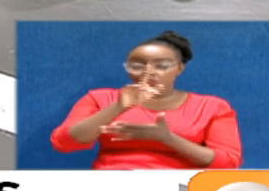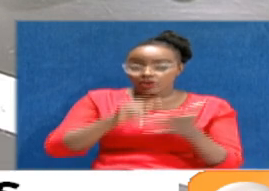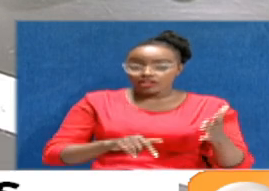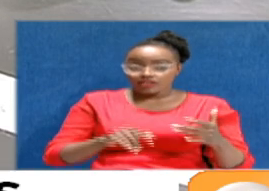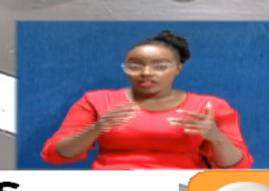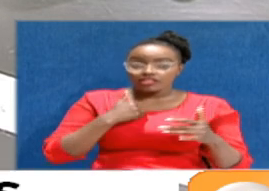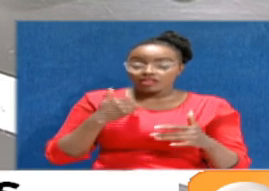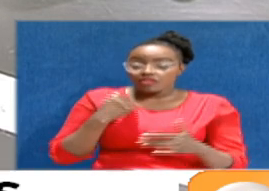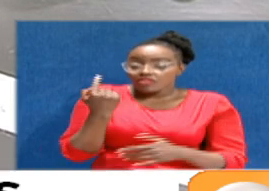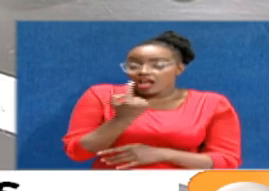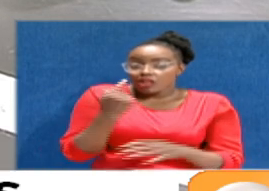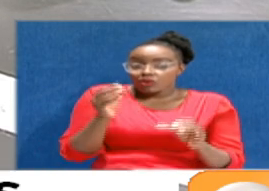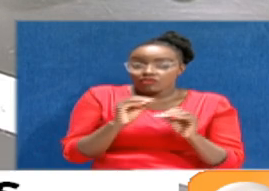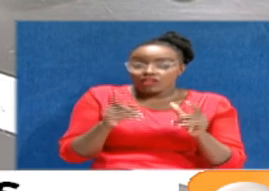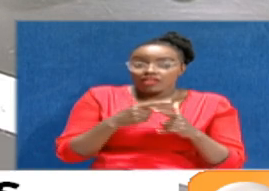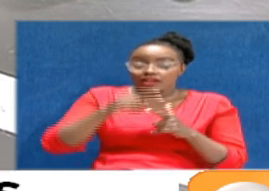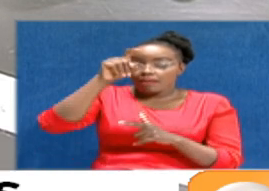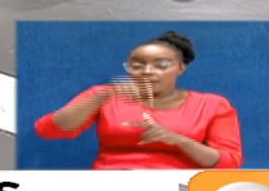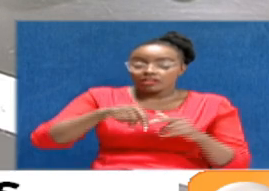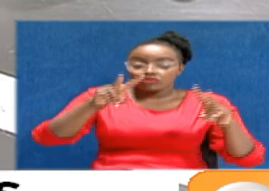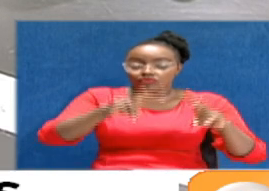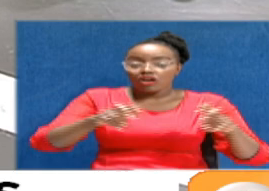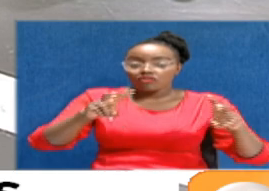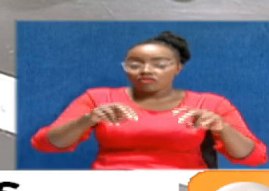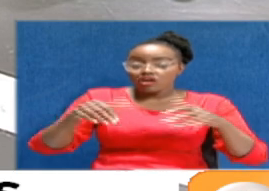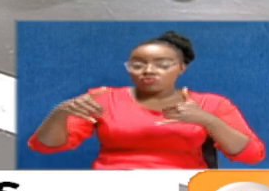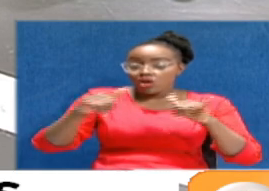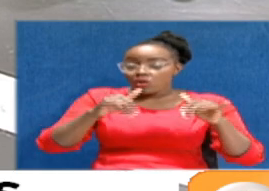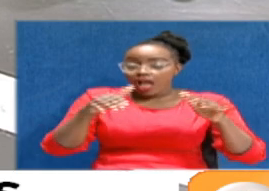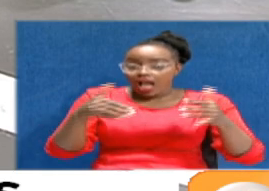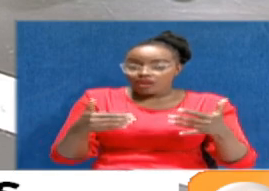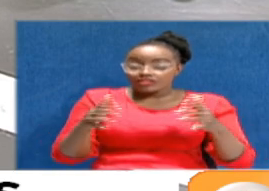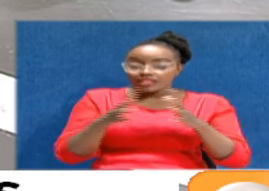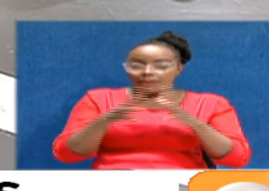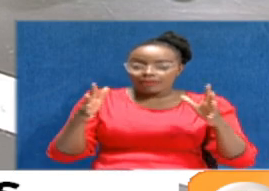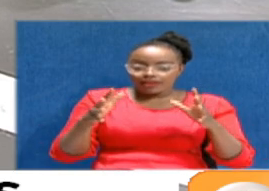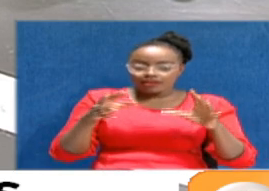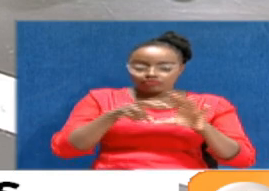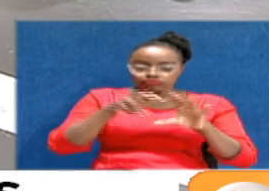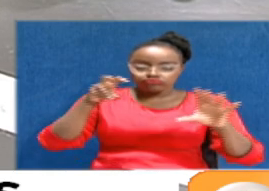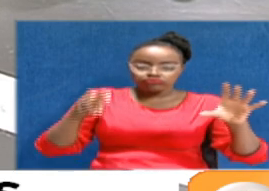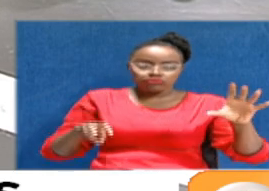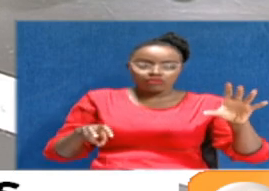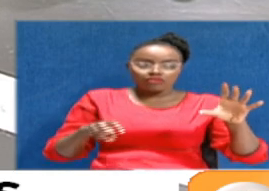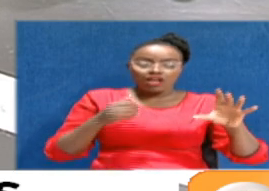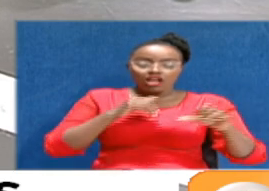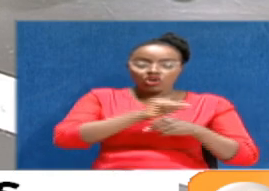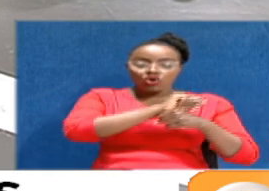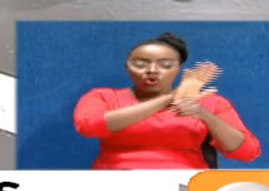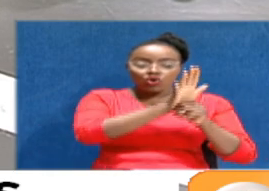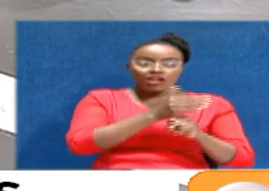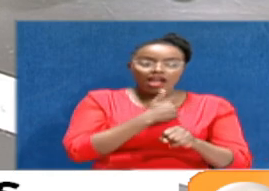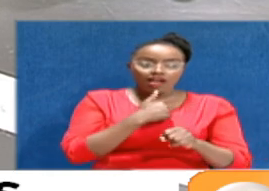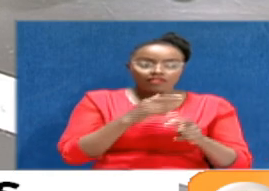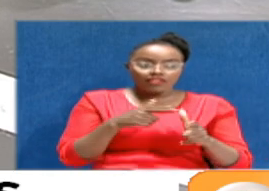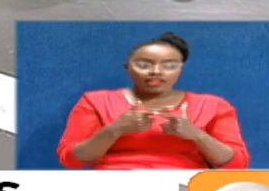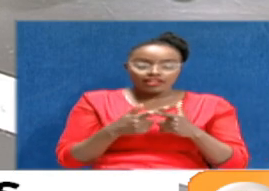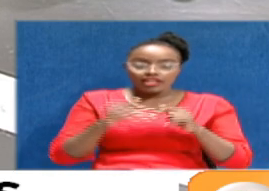you know, they are not an island. Mm. They will still have to find measures. Which is a huge departure from Hakuna Corona